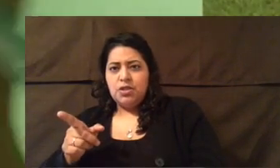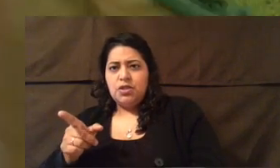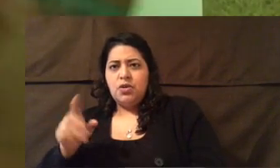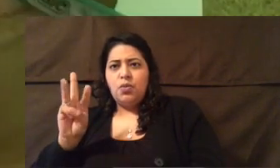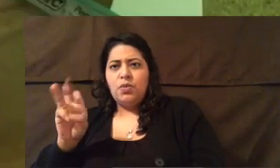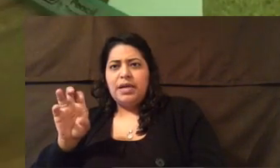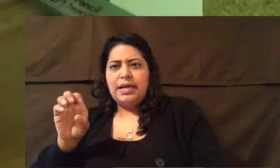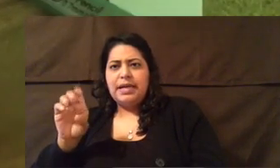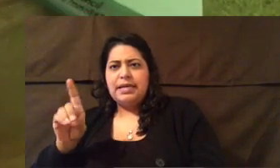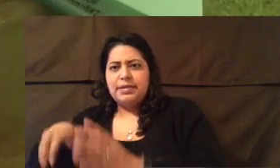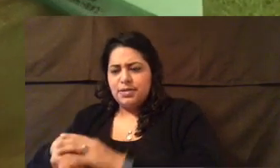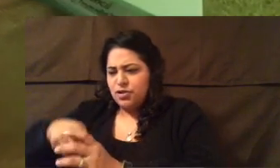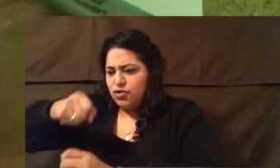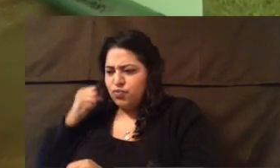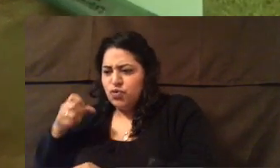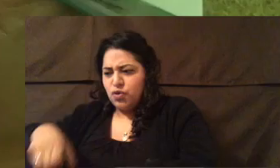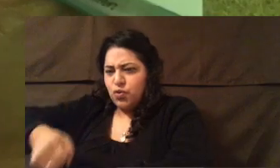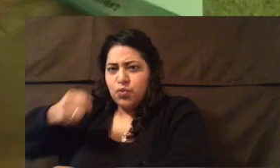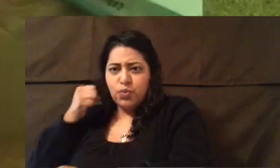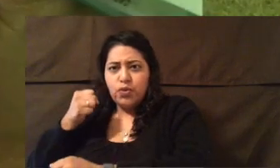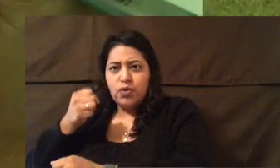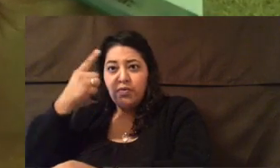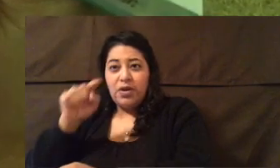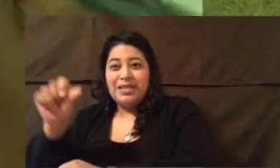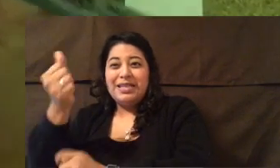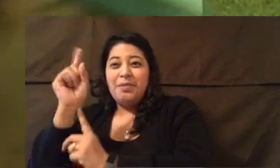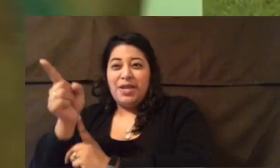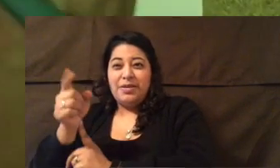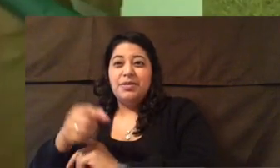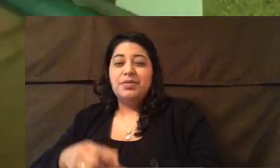And then she pulls weeds for 10 minutes.